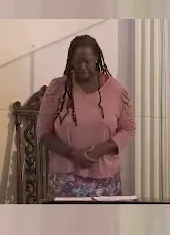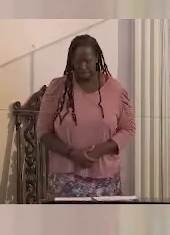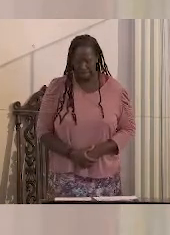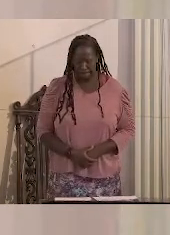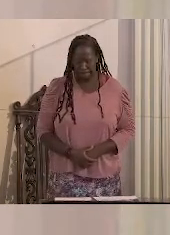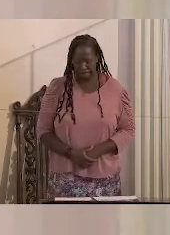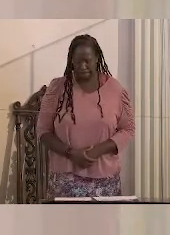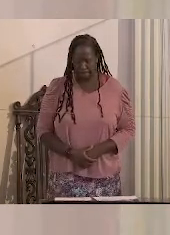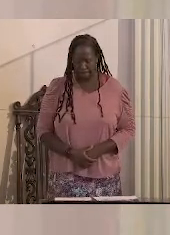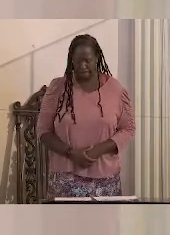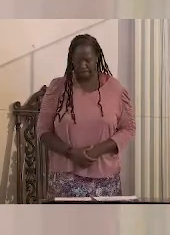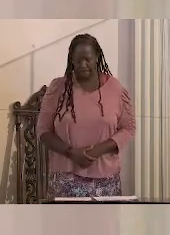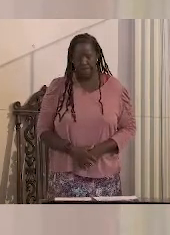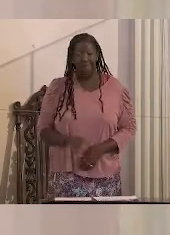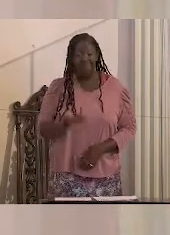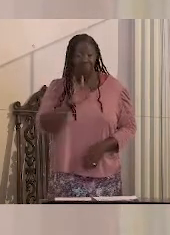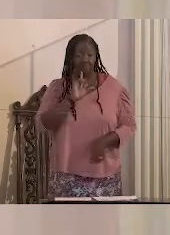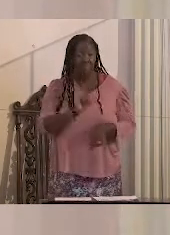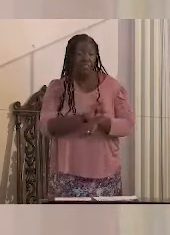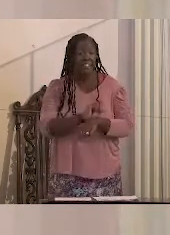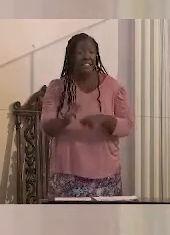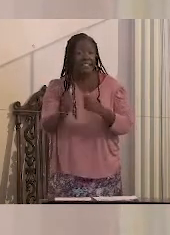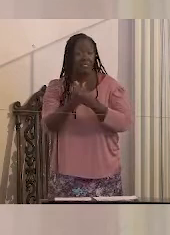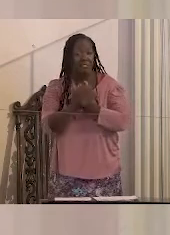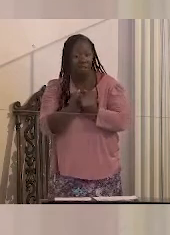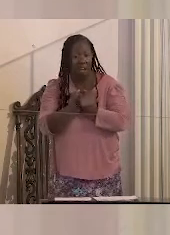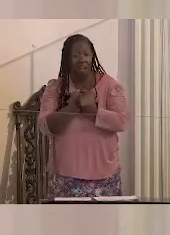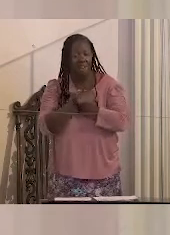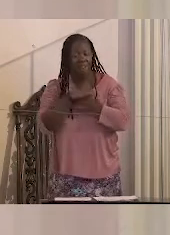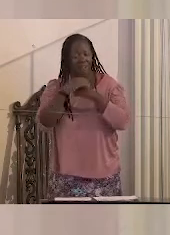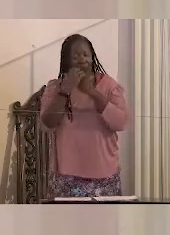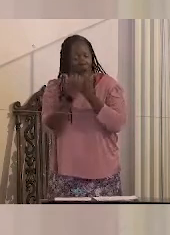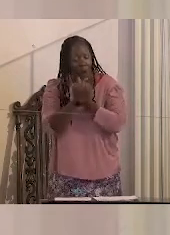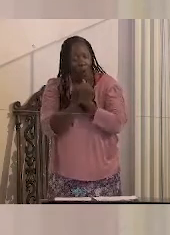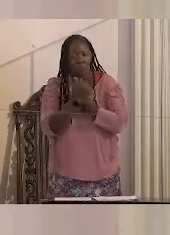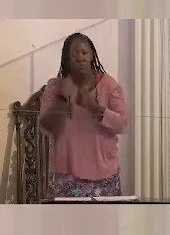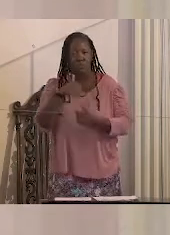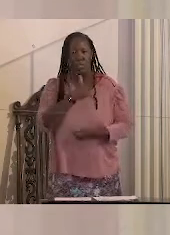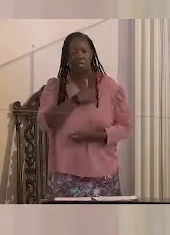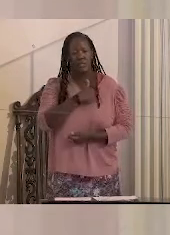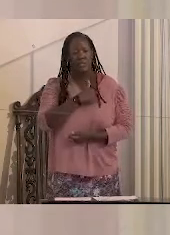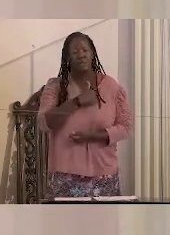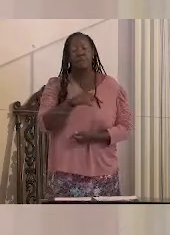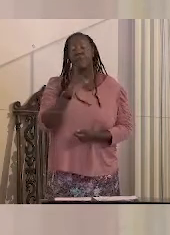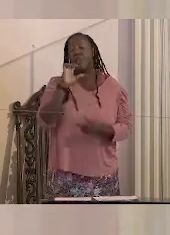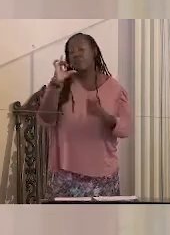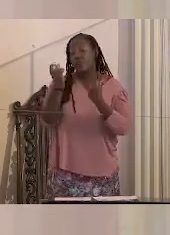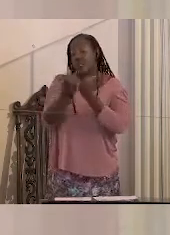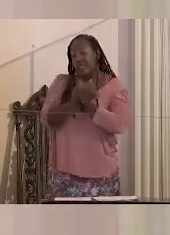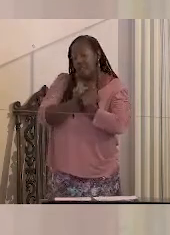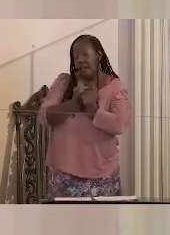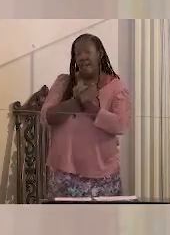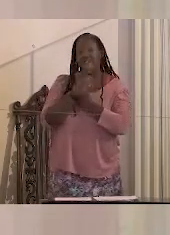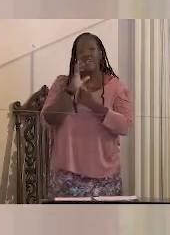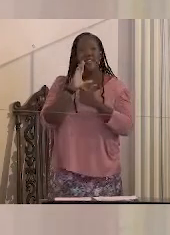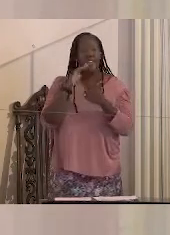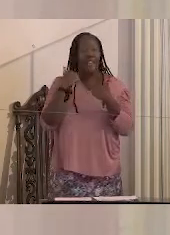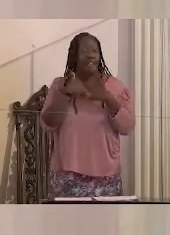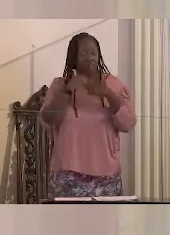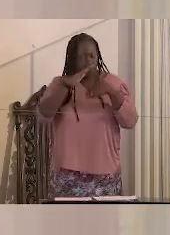There is a love holding us. There is a love holding all we